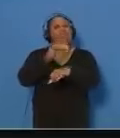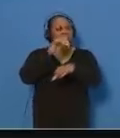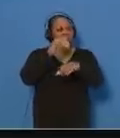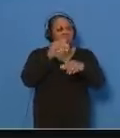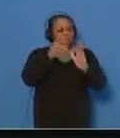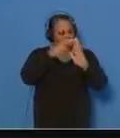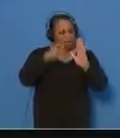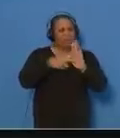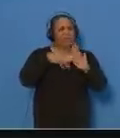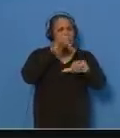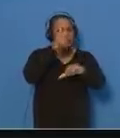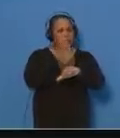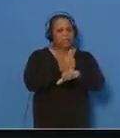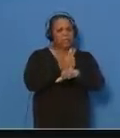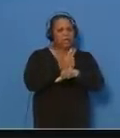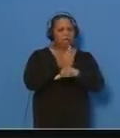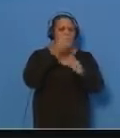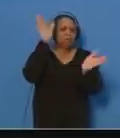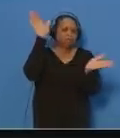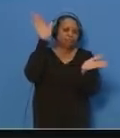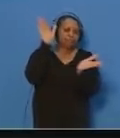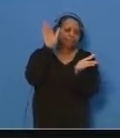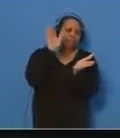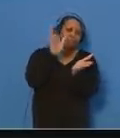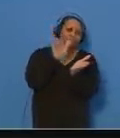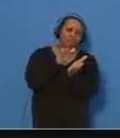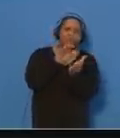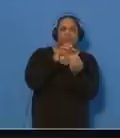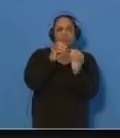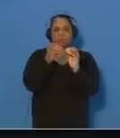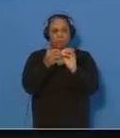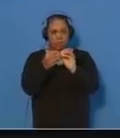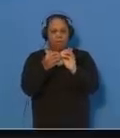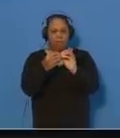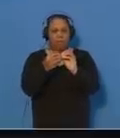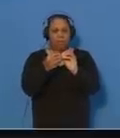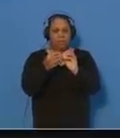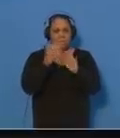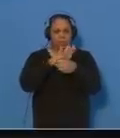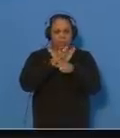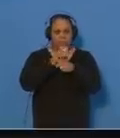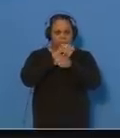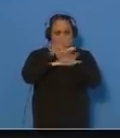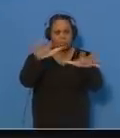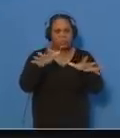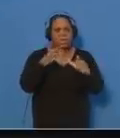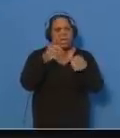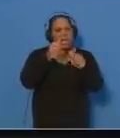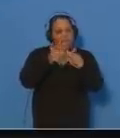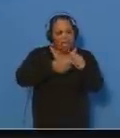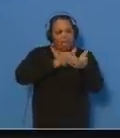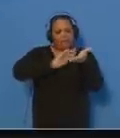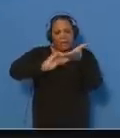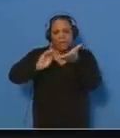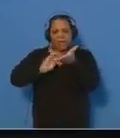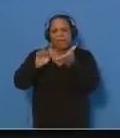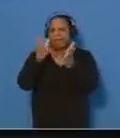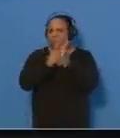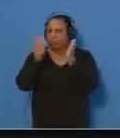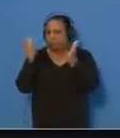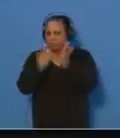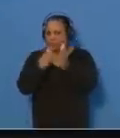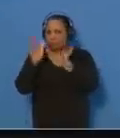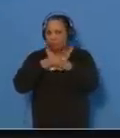place to keep this number as low as possible. And every exemption requested, every curfew broken,